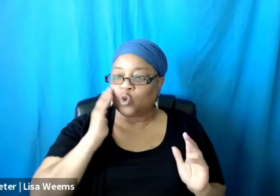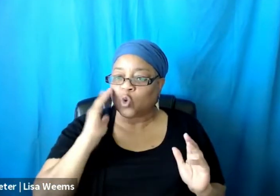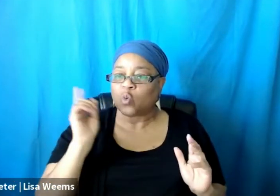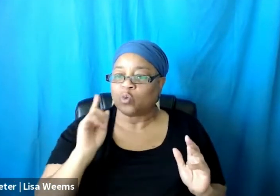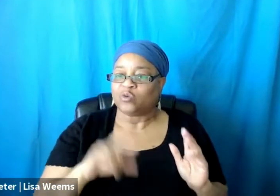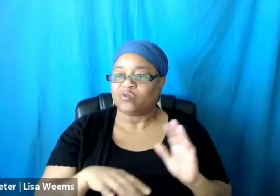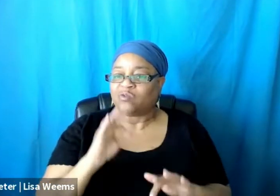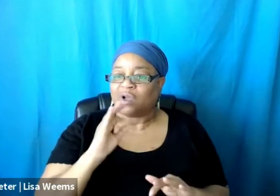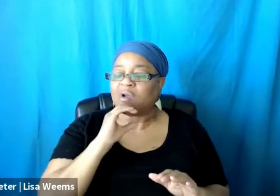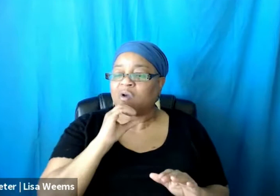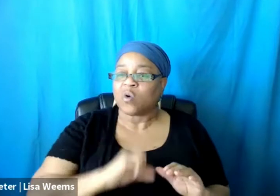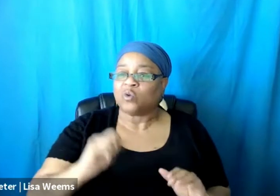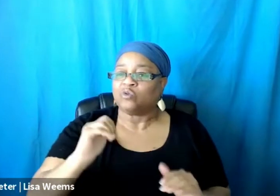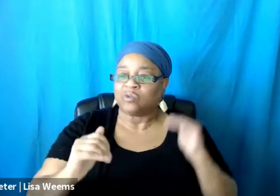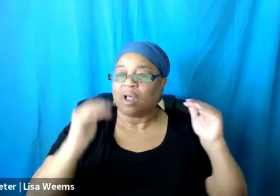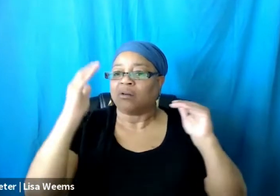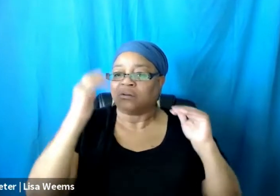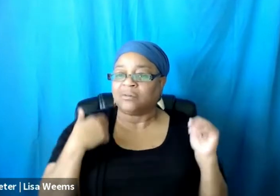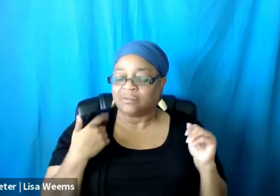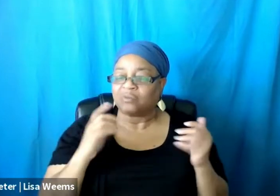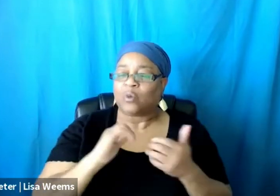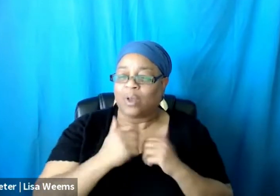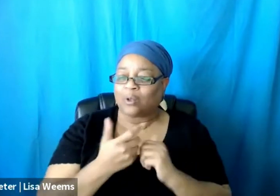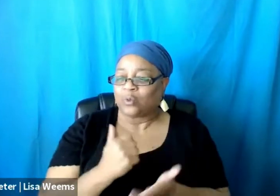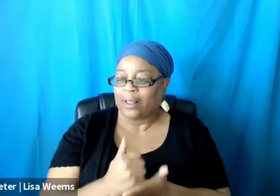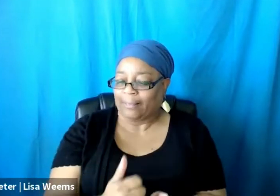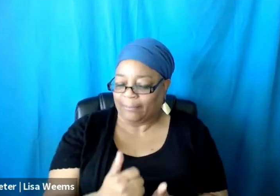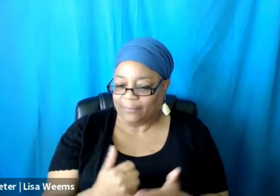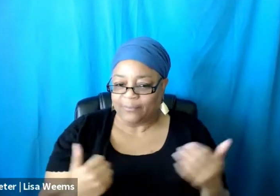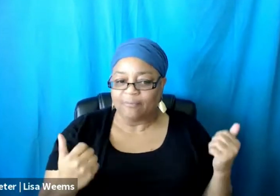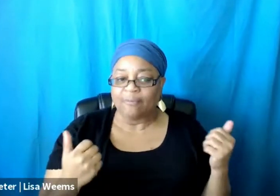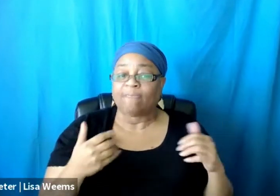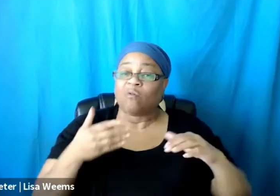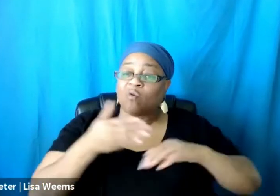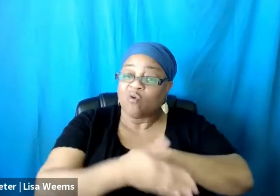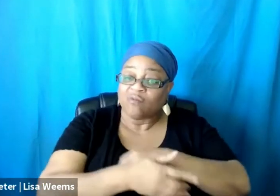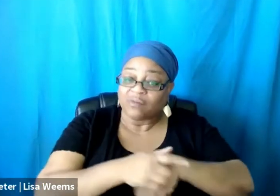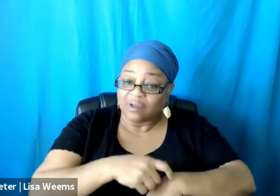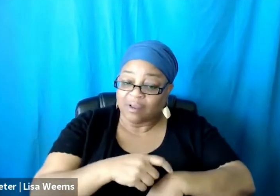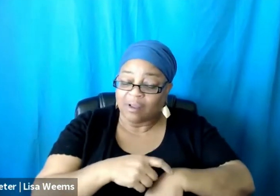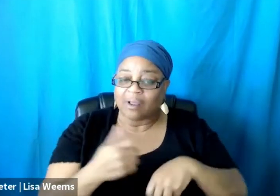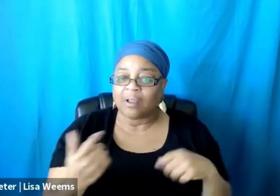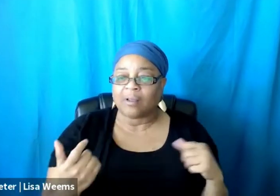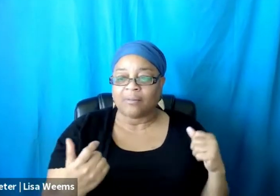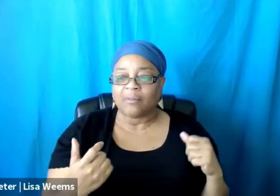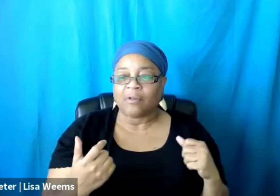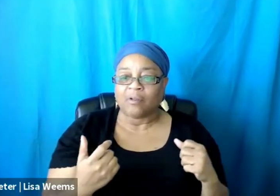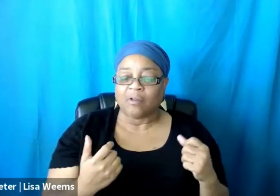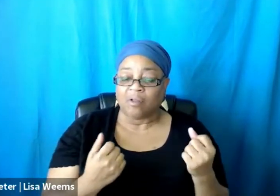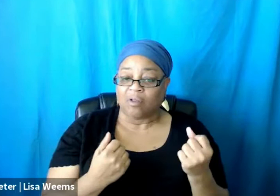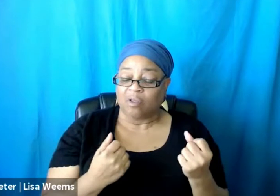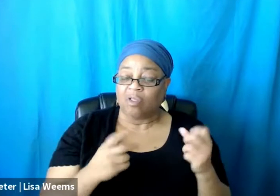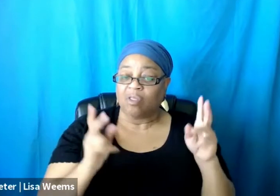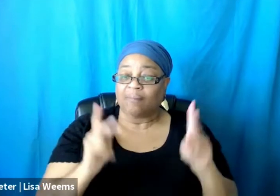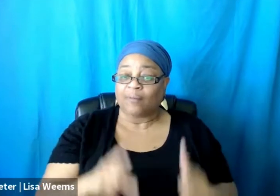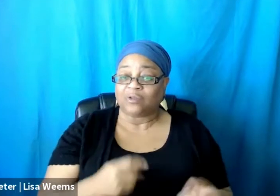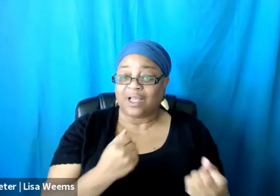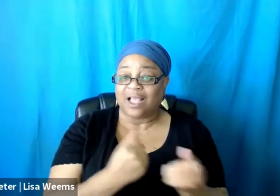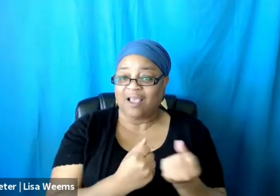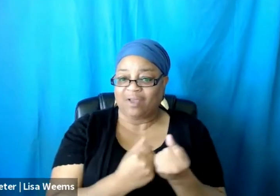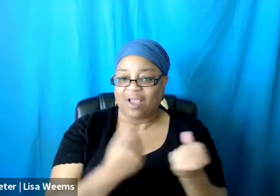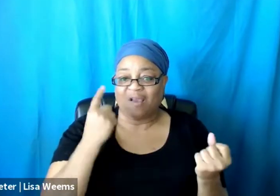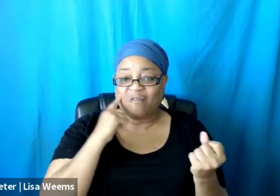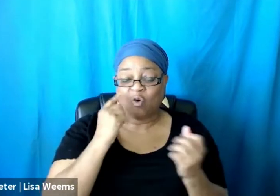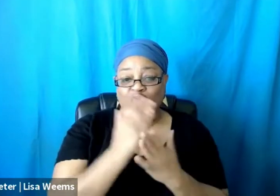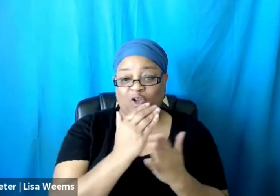news, and it's not so unexpected, is that over time, the personnel advocating for the registry left and no